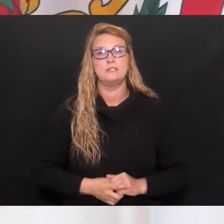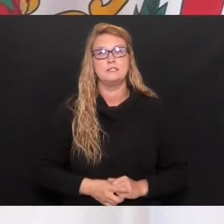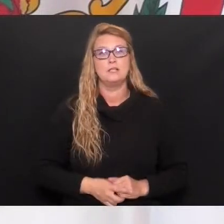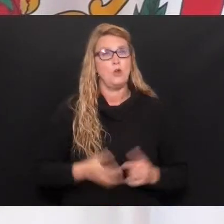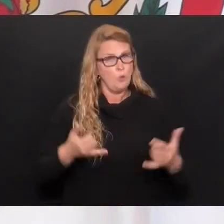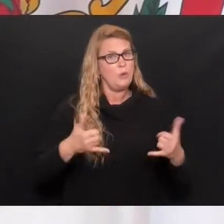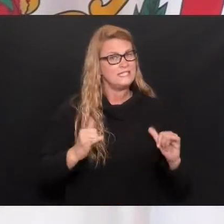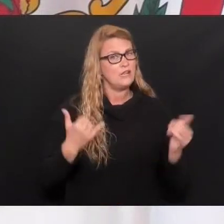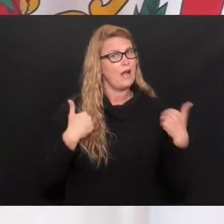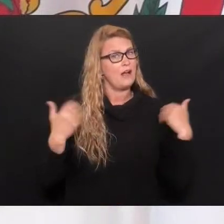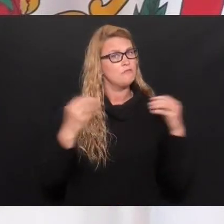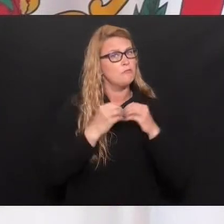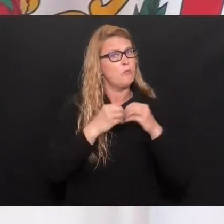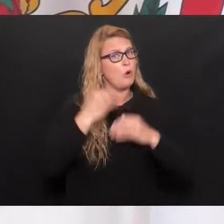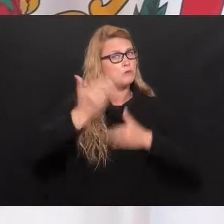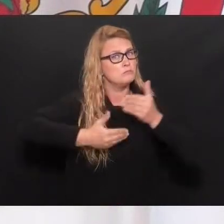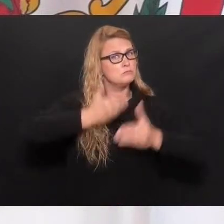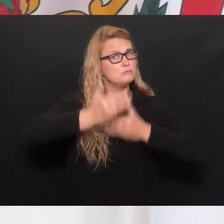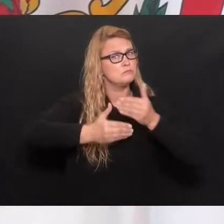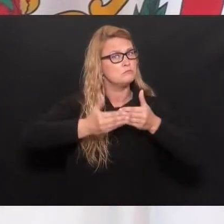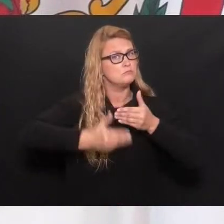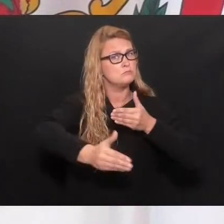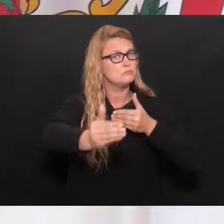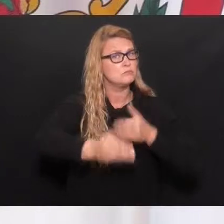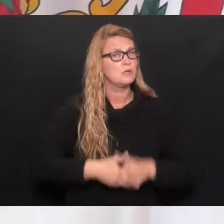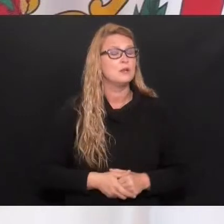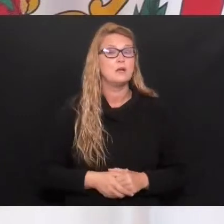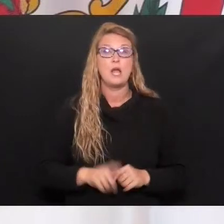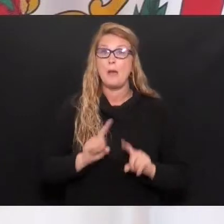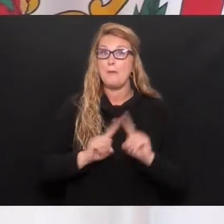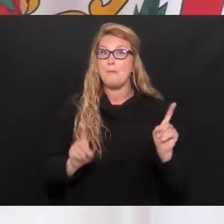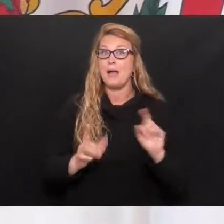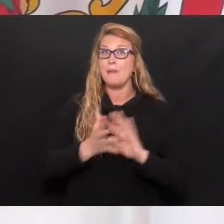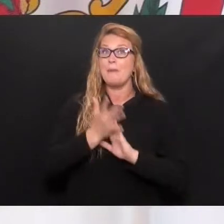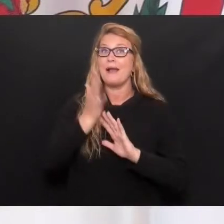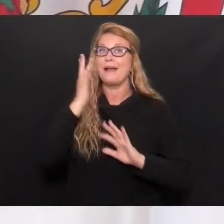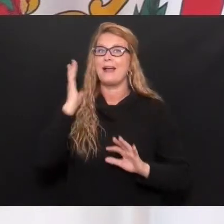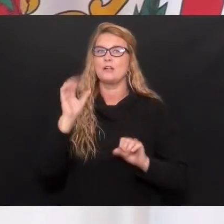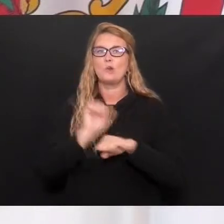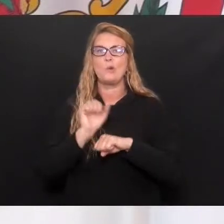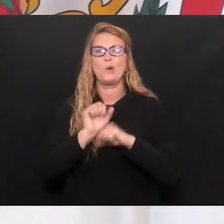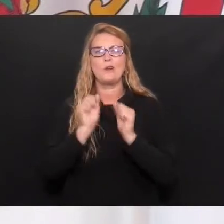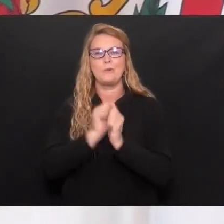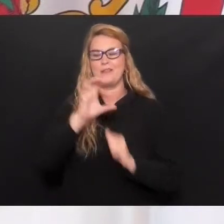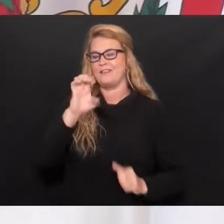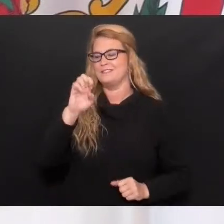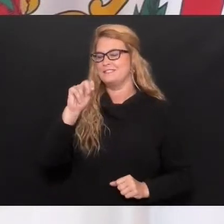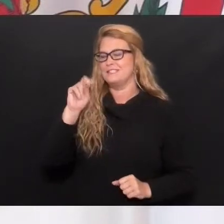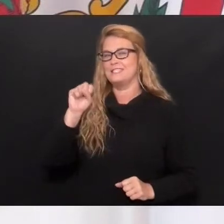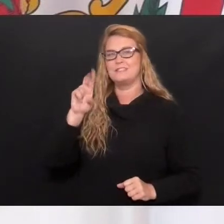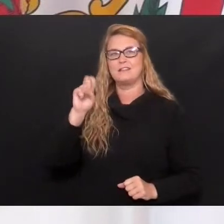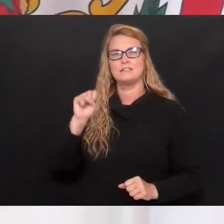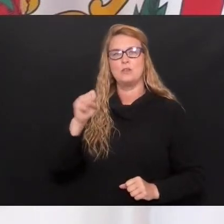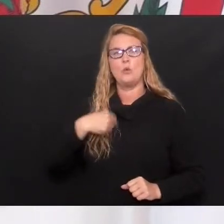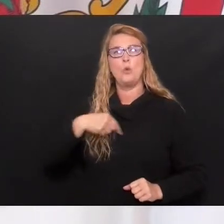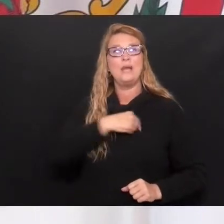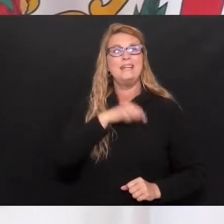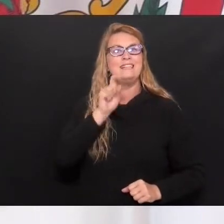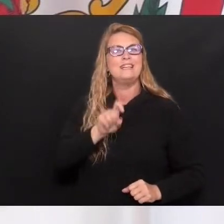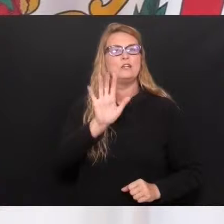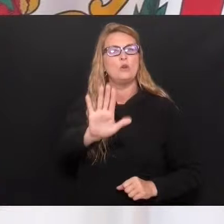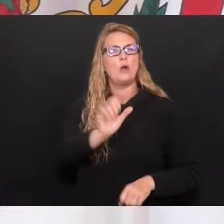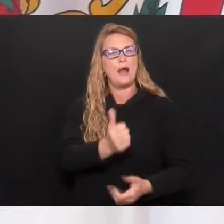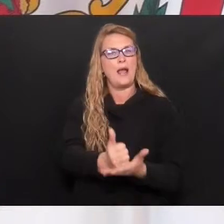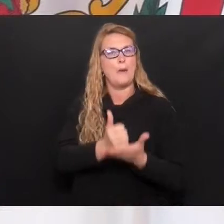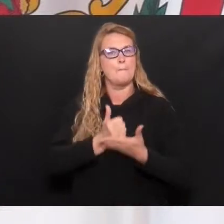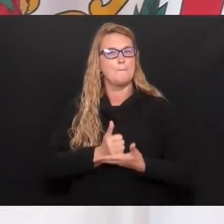got a ways to go. And just like with the work we did in the census and everything, we need your help, West Virginia. Just what I told